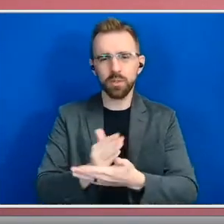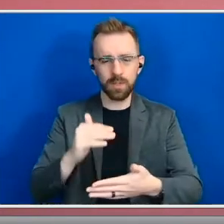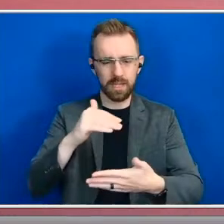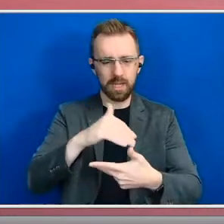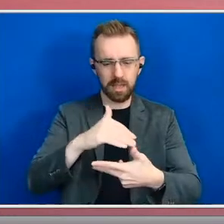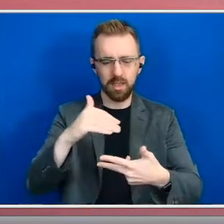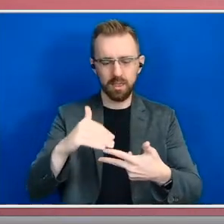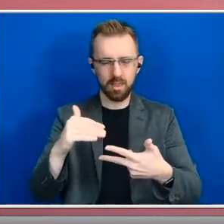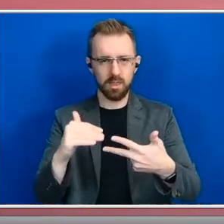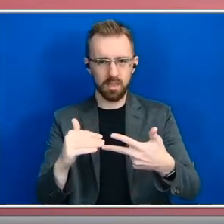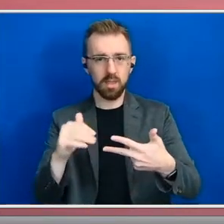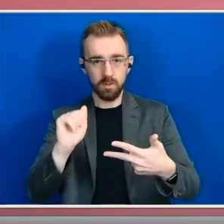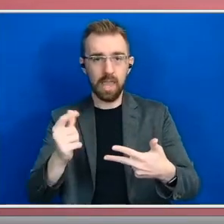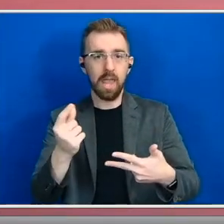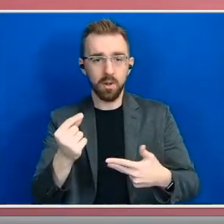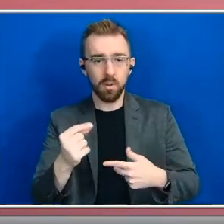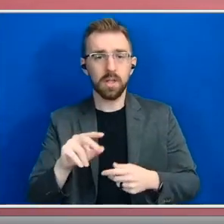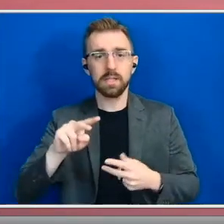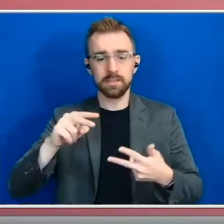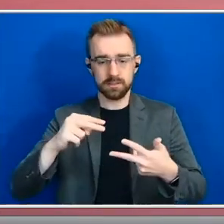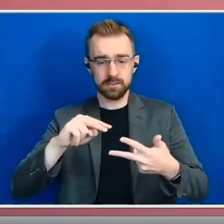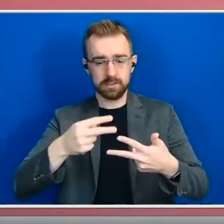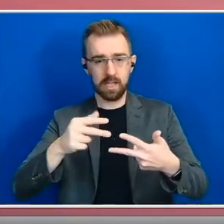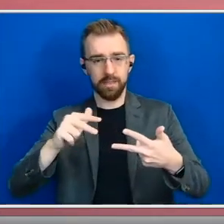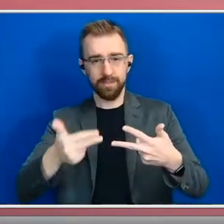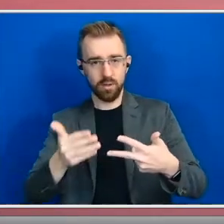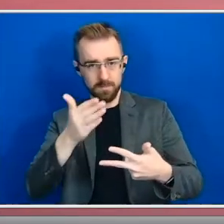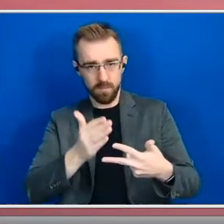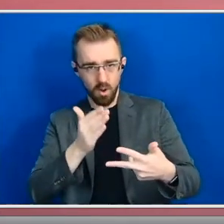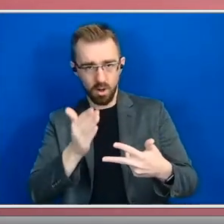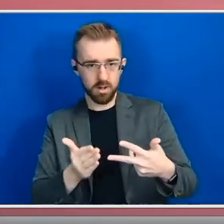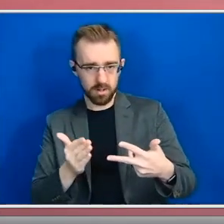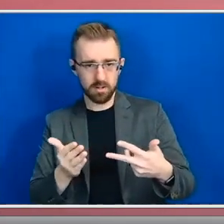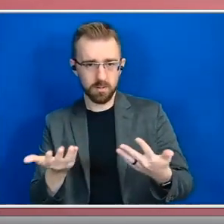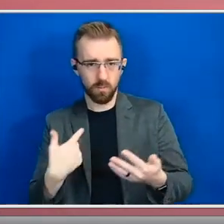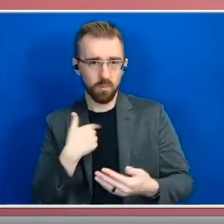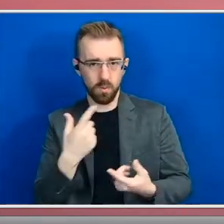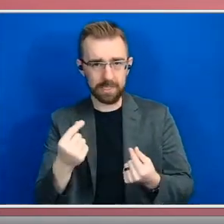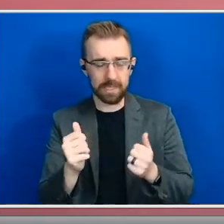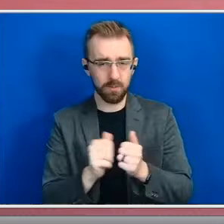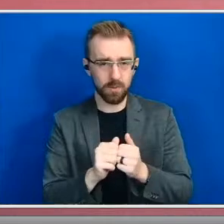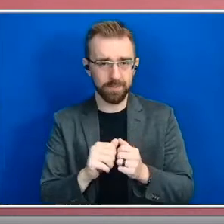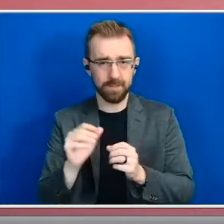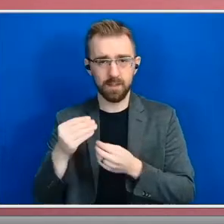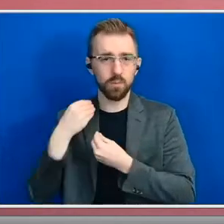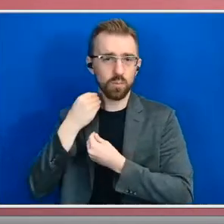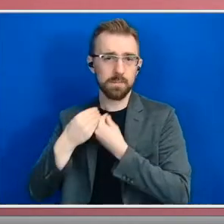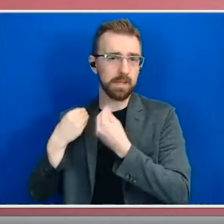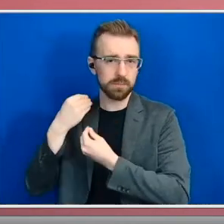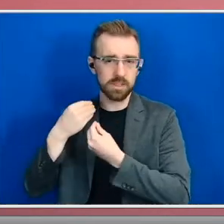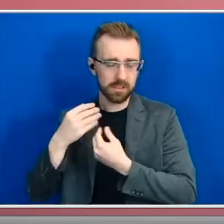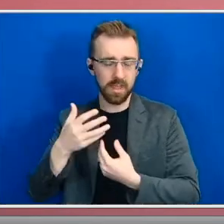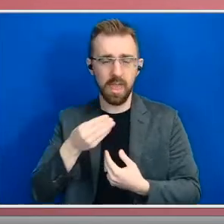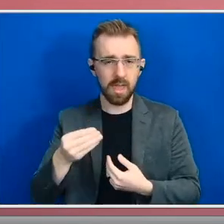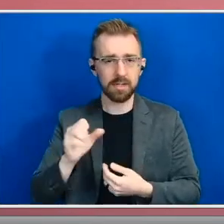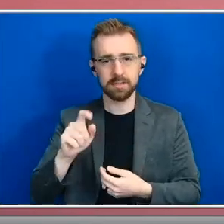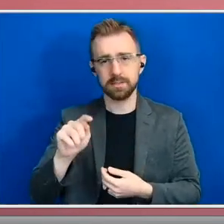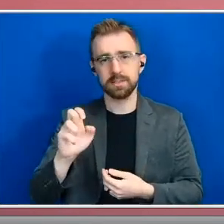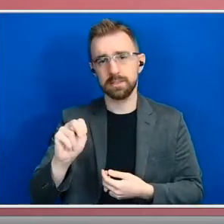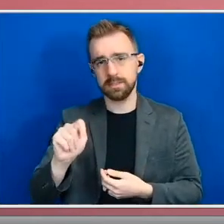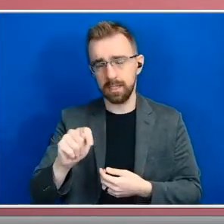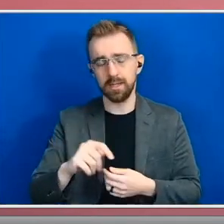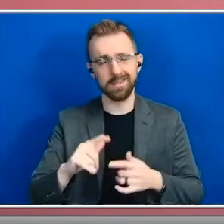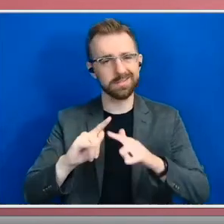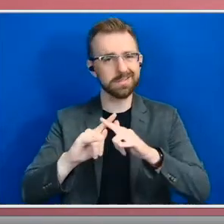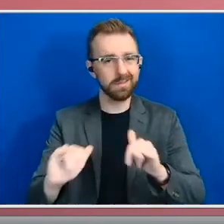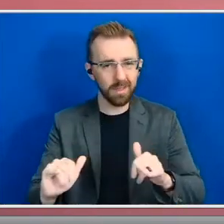do the second and third portions, what we did with the rearrangement of the blood vessels and the stent at the same time, but there's a